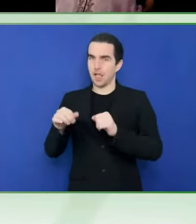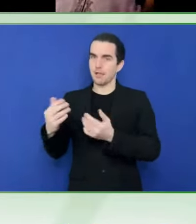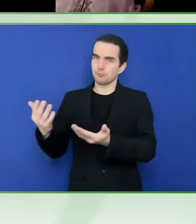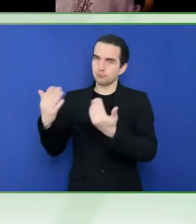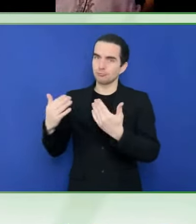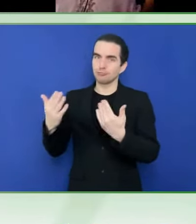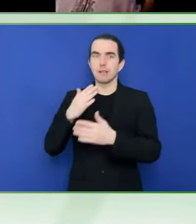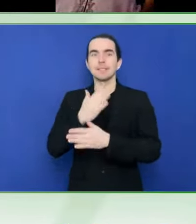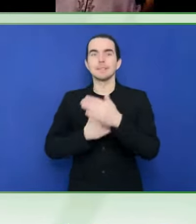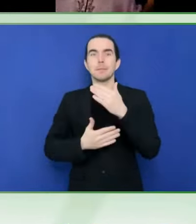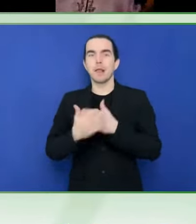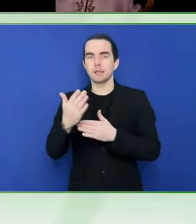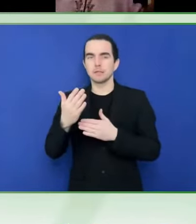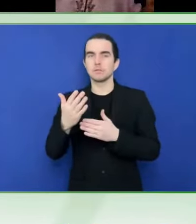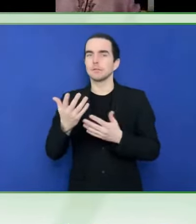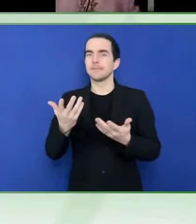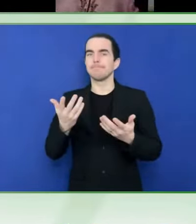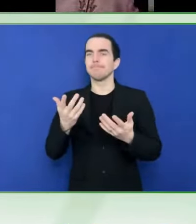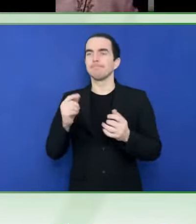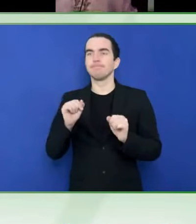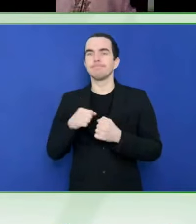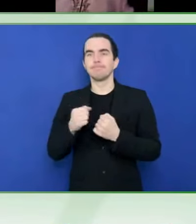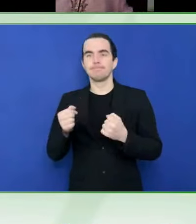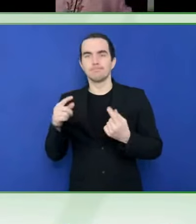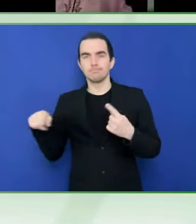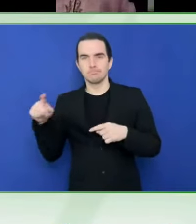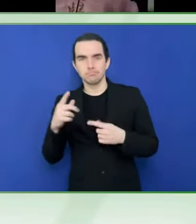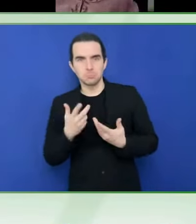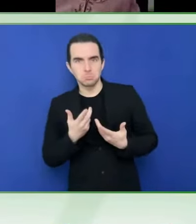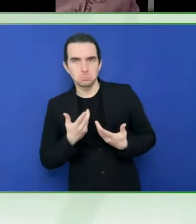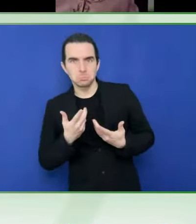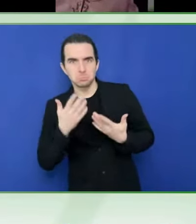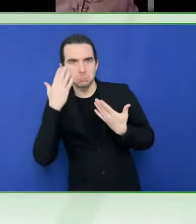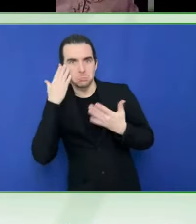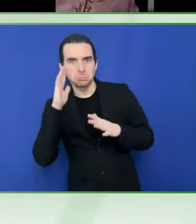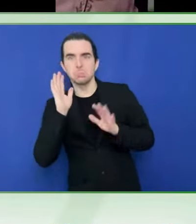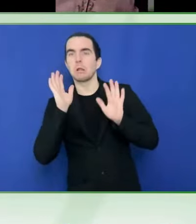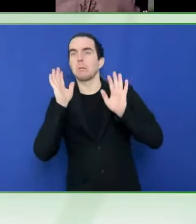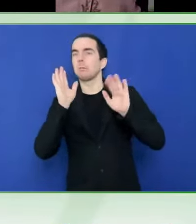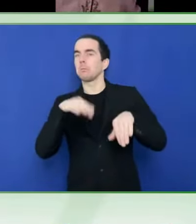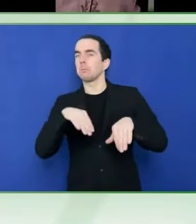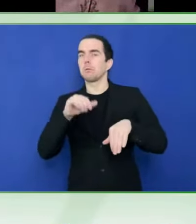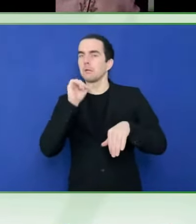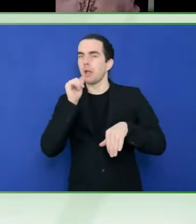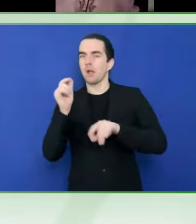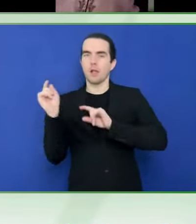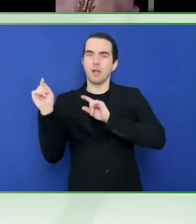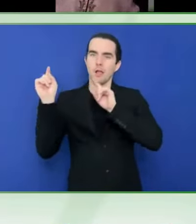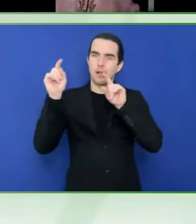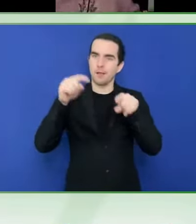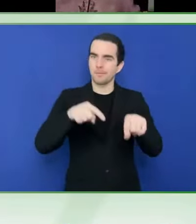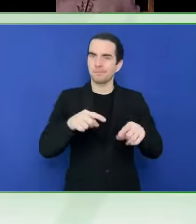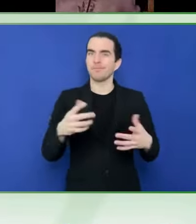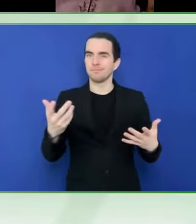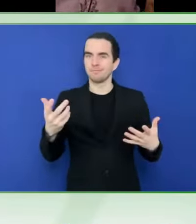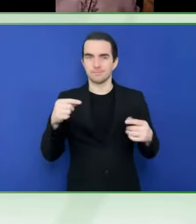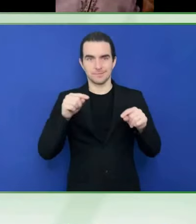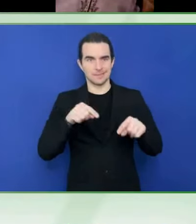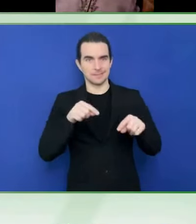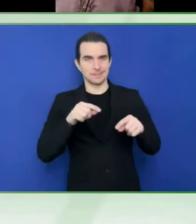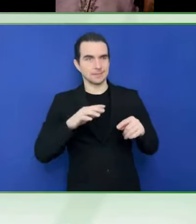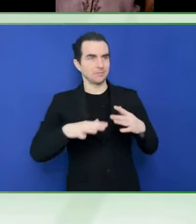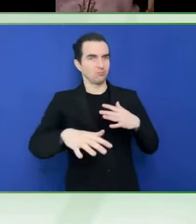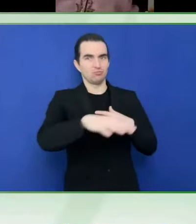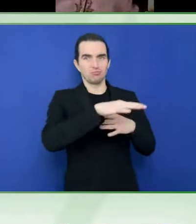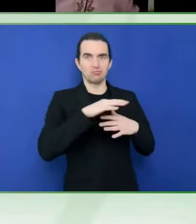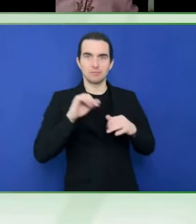but people with disability are not made aware of it. So we are working